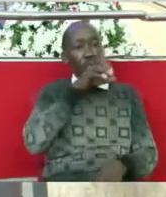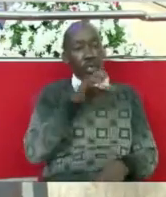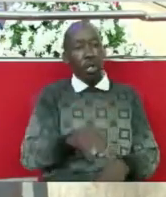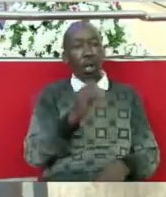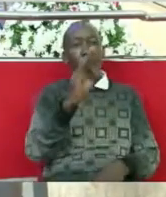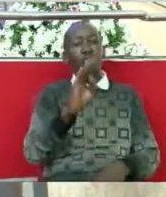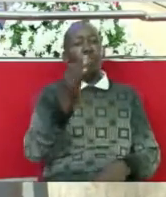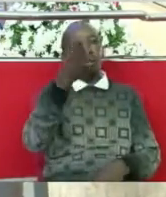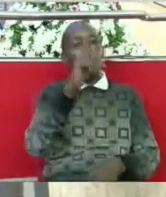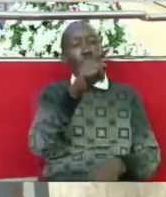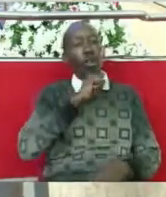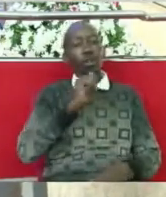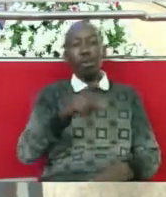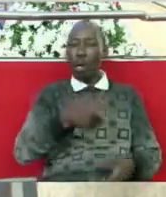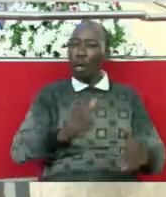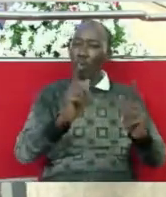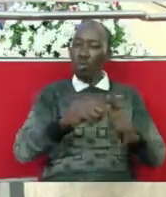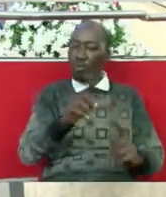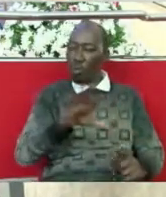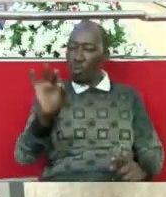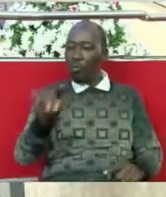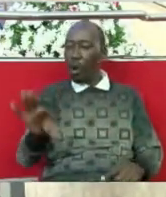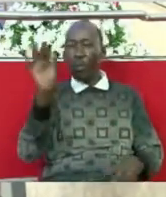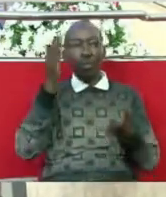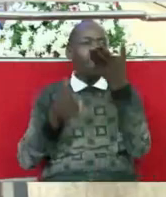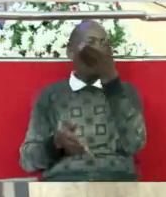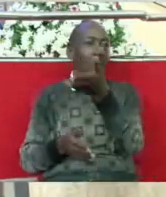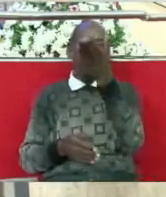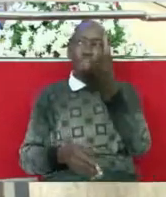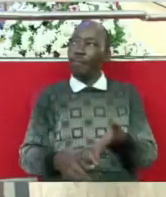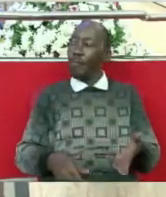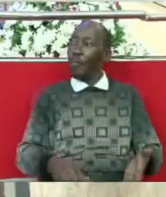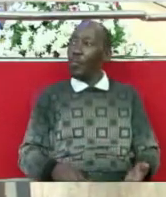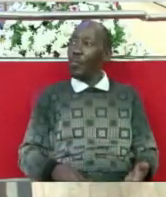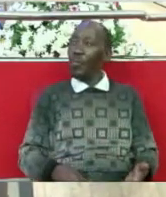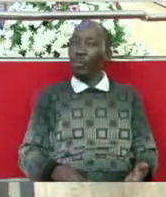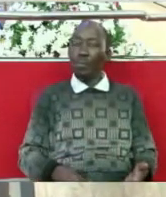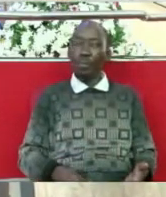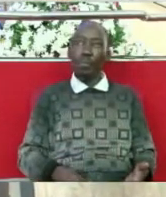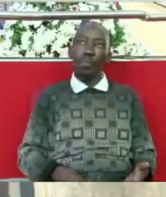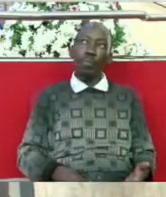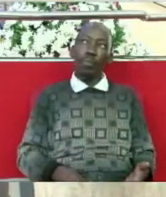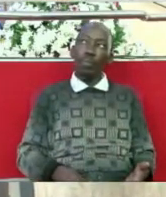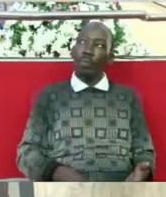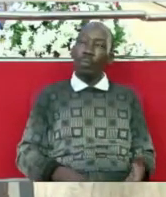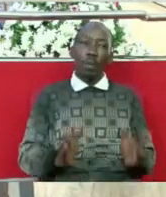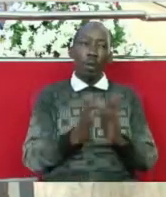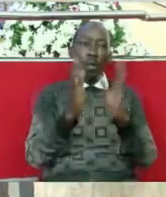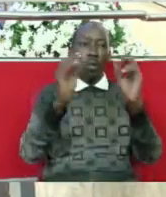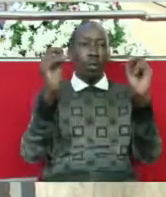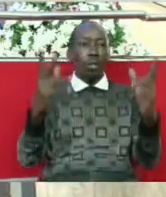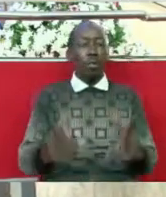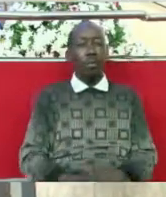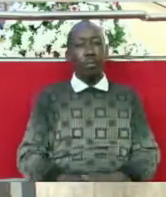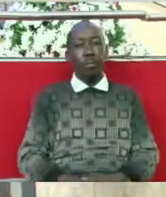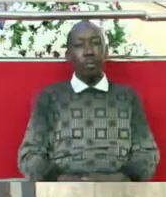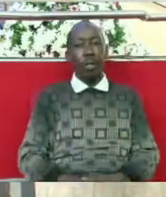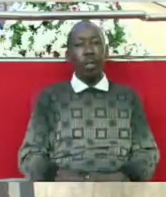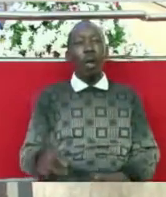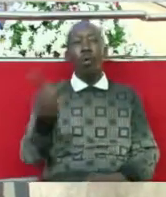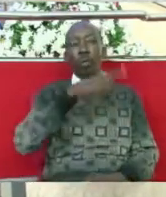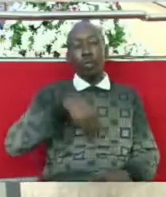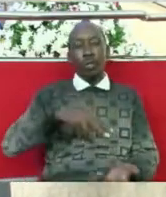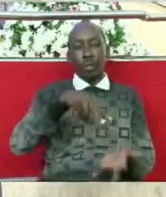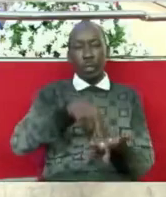are not supposed to kuna be found. Mahali ambapo kama wewe mwana wa Mungu hustahili kupatikana pale. Hallelujah. I like us to rise